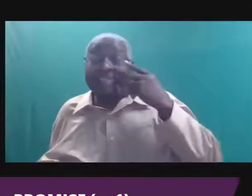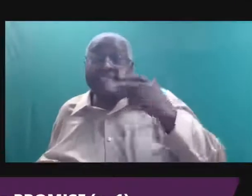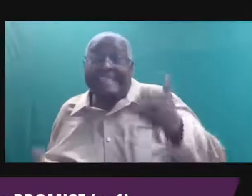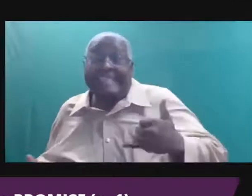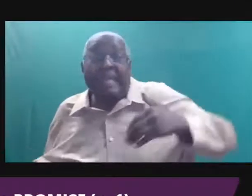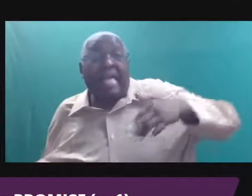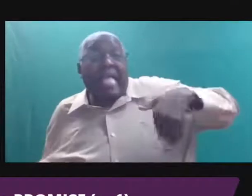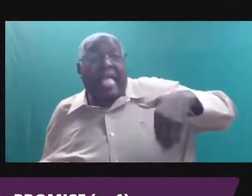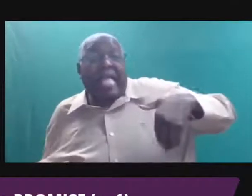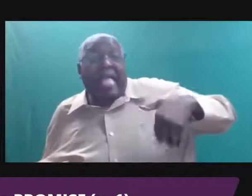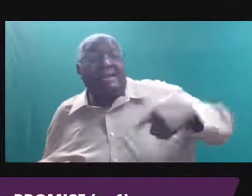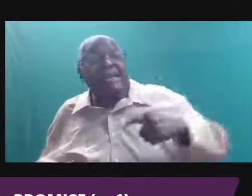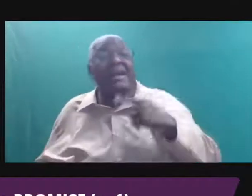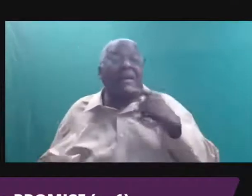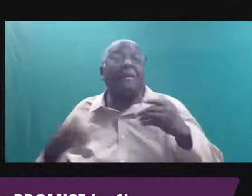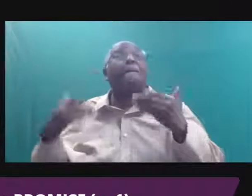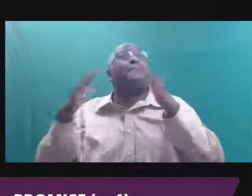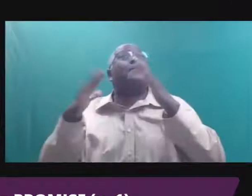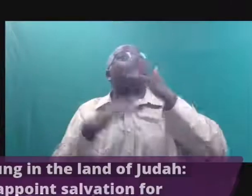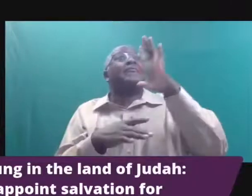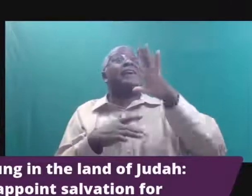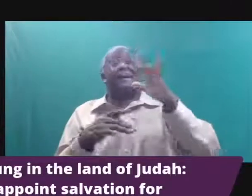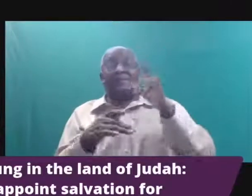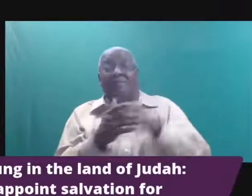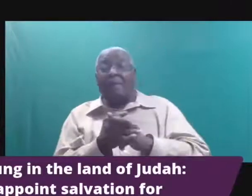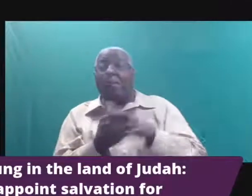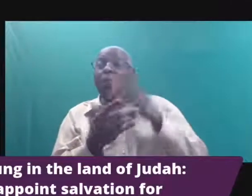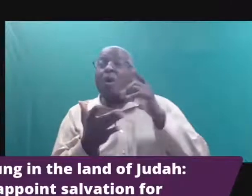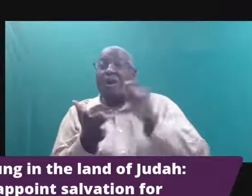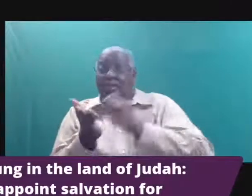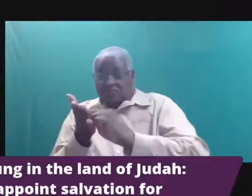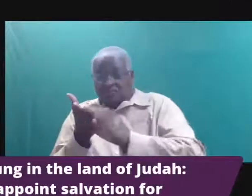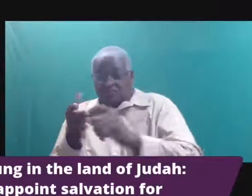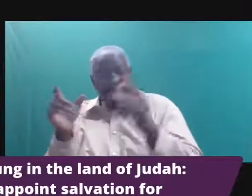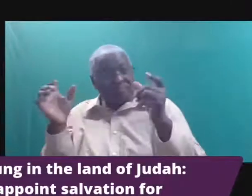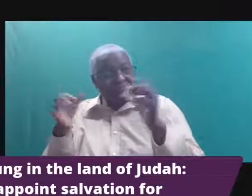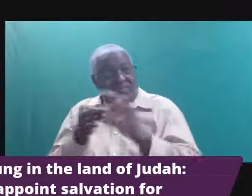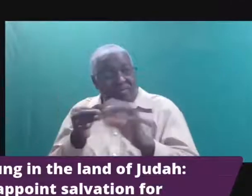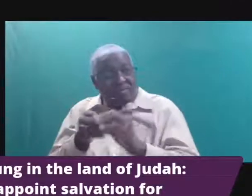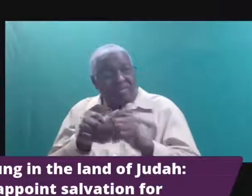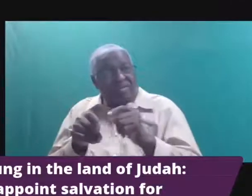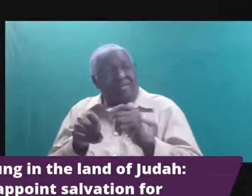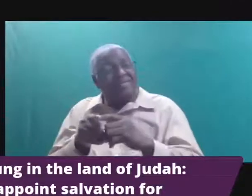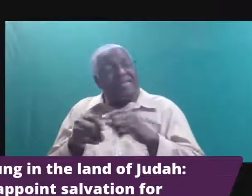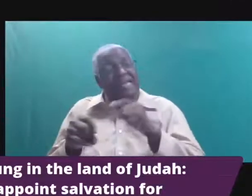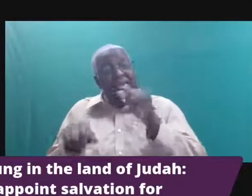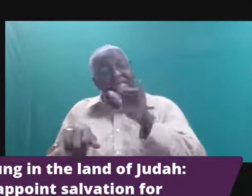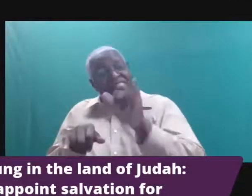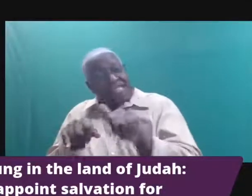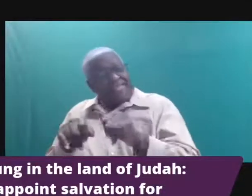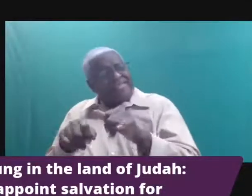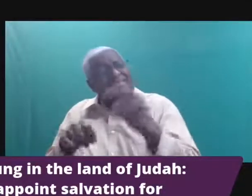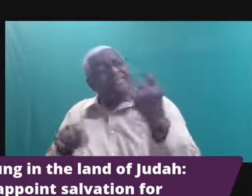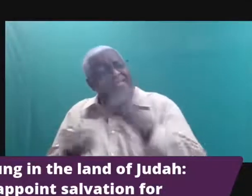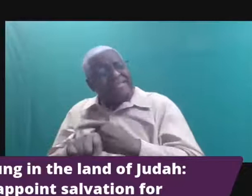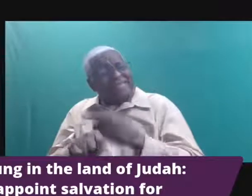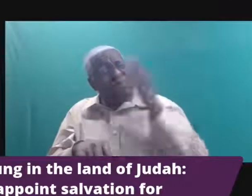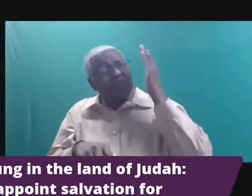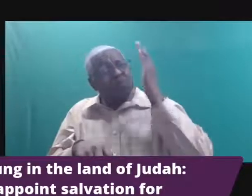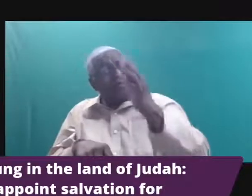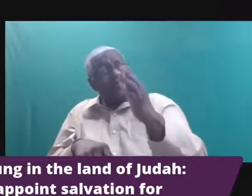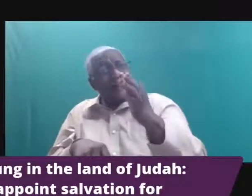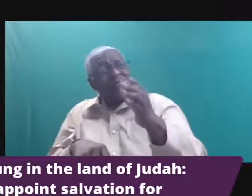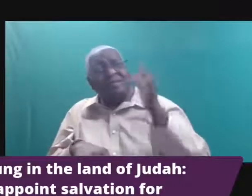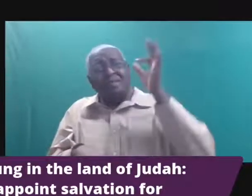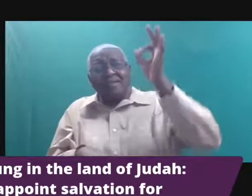for the promise, because the text says this: in that day, which means that day is coming. Oh, man,